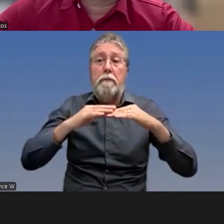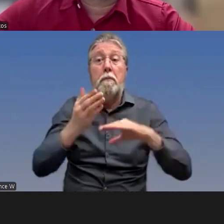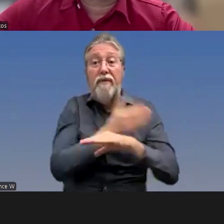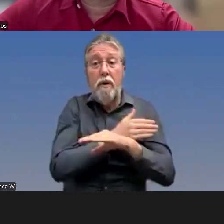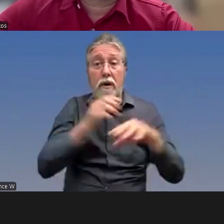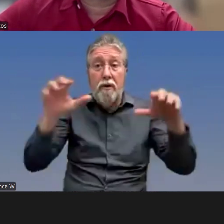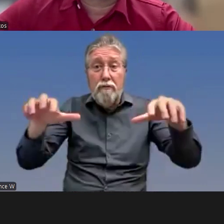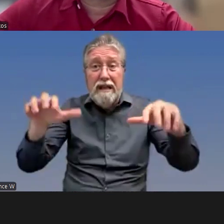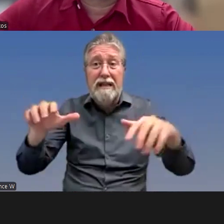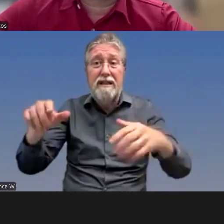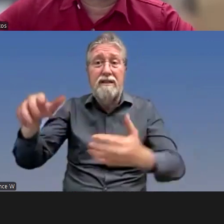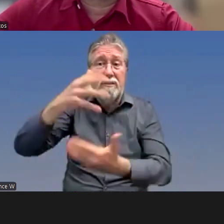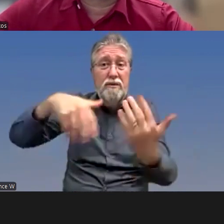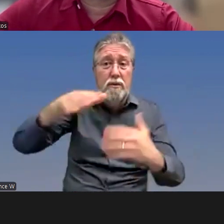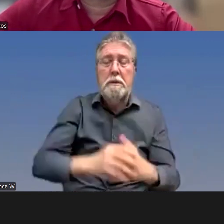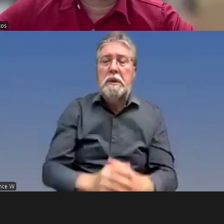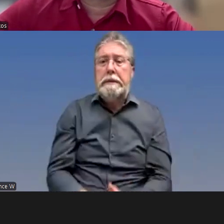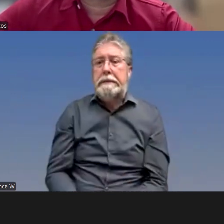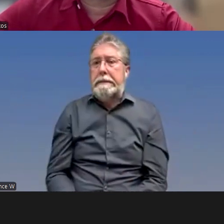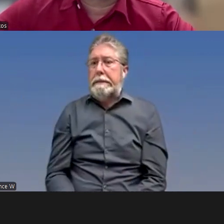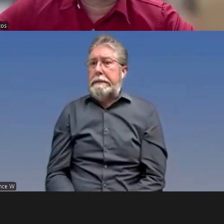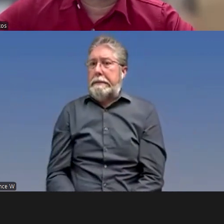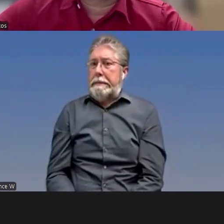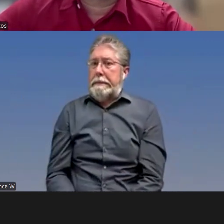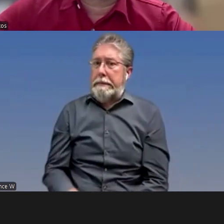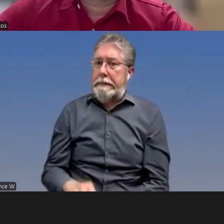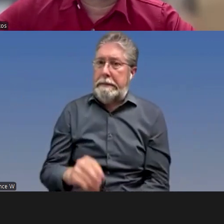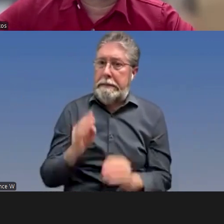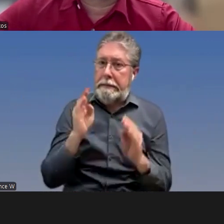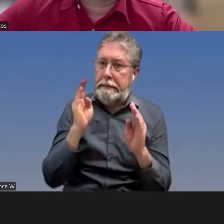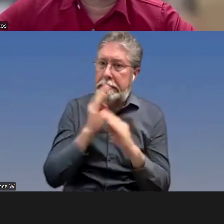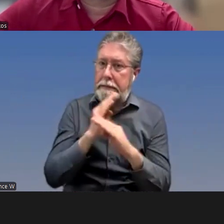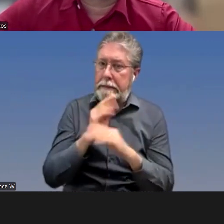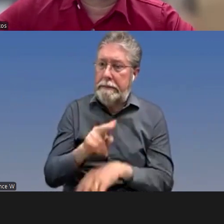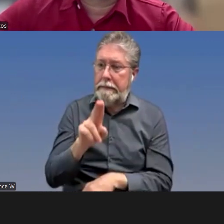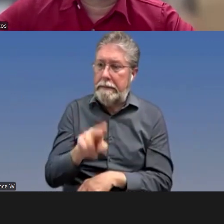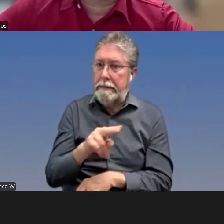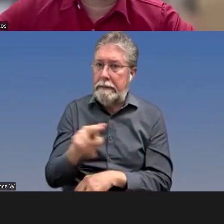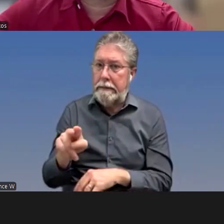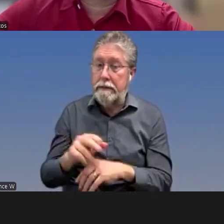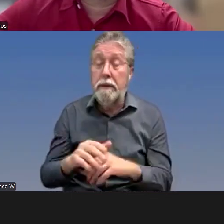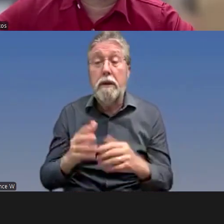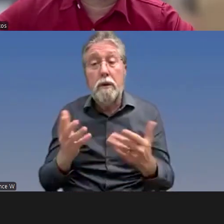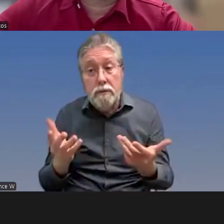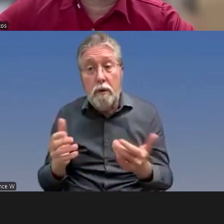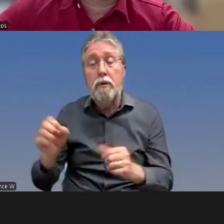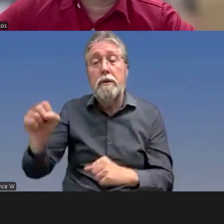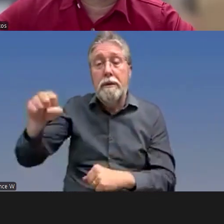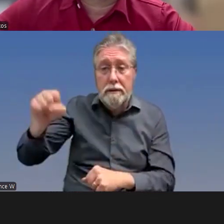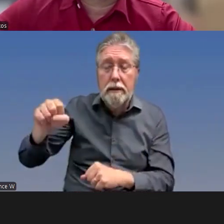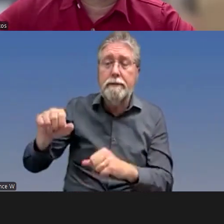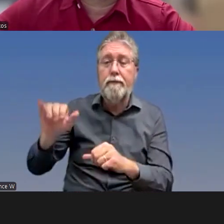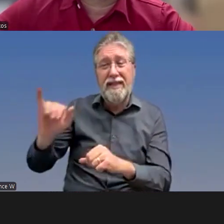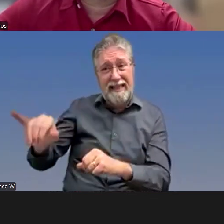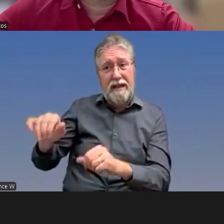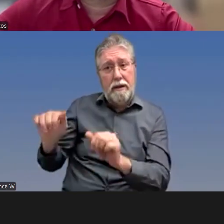then yeah, we're in trouble. So I would say yes, it can help, because you